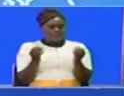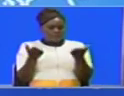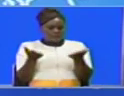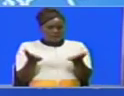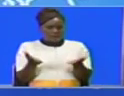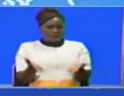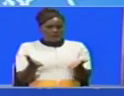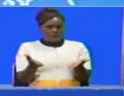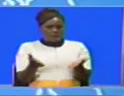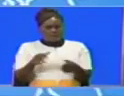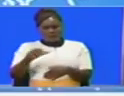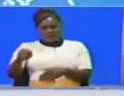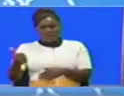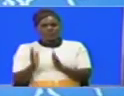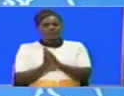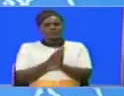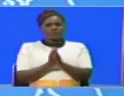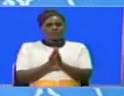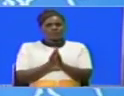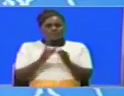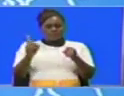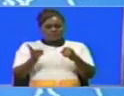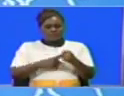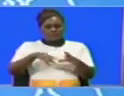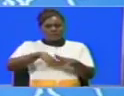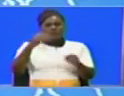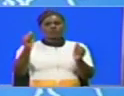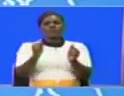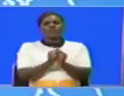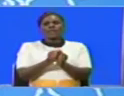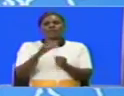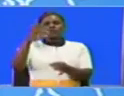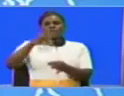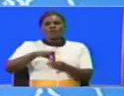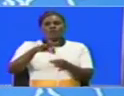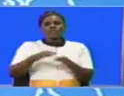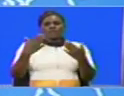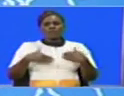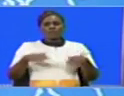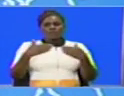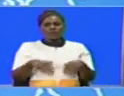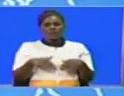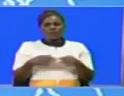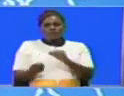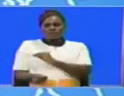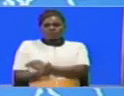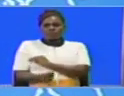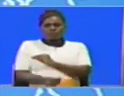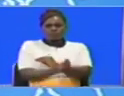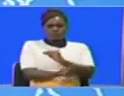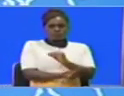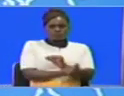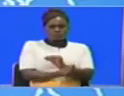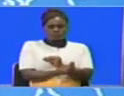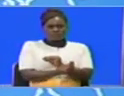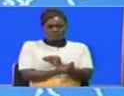Now, go to something else for a while. 6 out of 10 Kenyan voters who were polled in a voter bribery survey involving